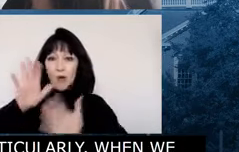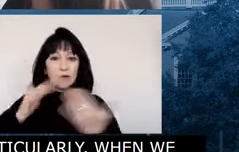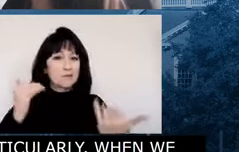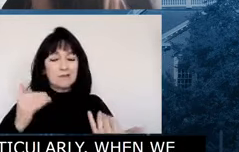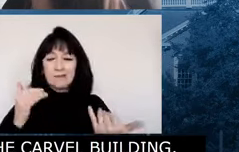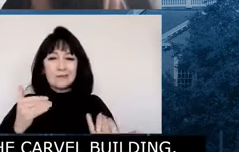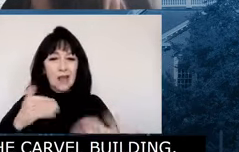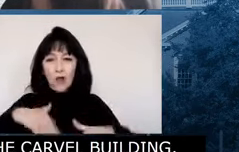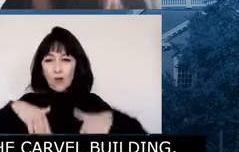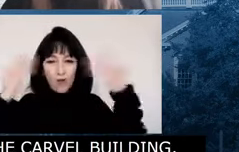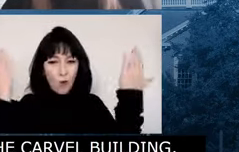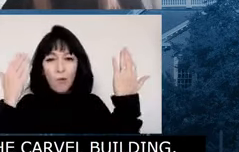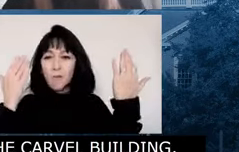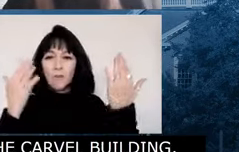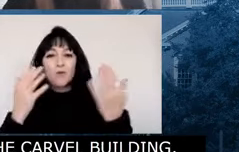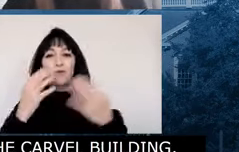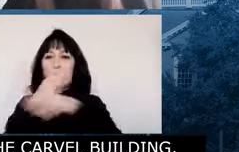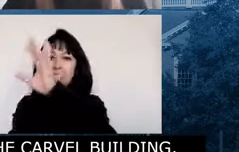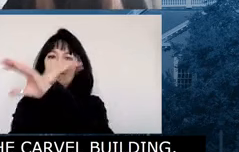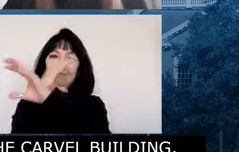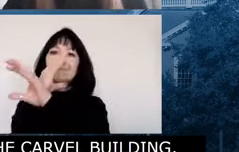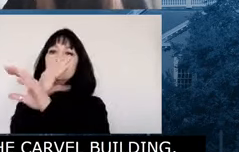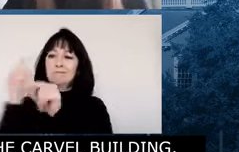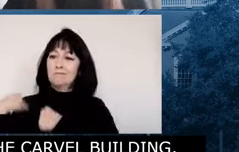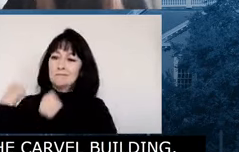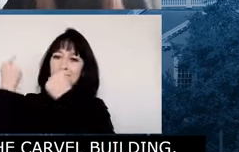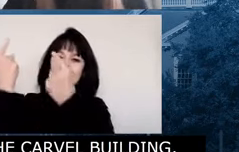mask mandate, first of all, this time because